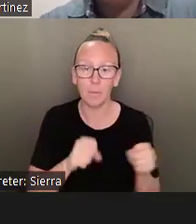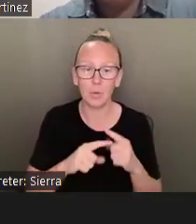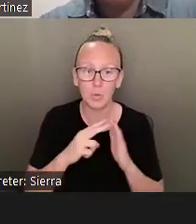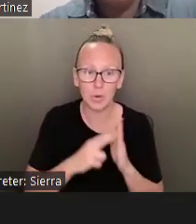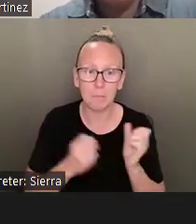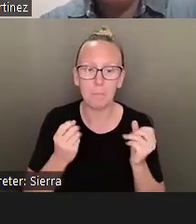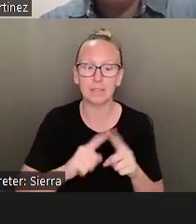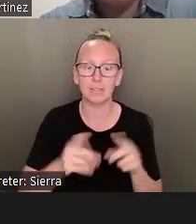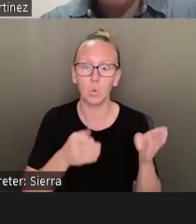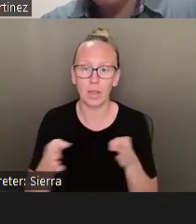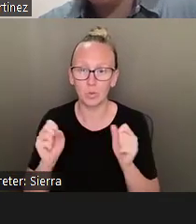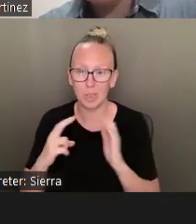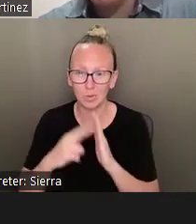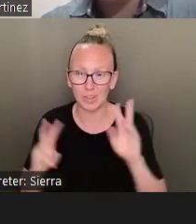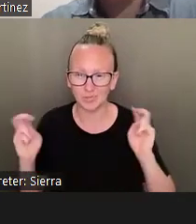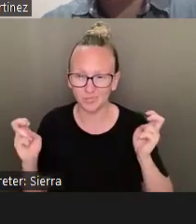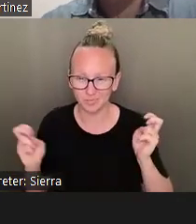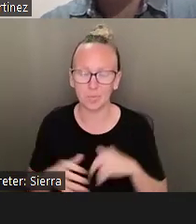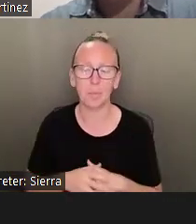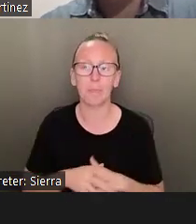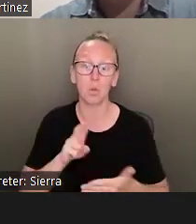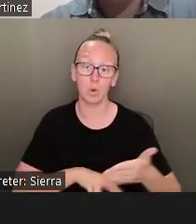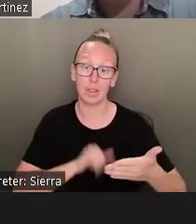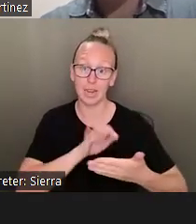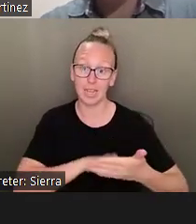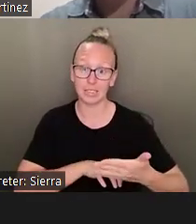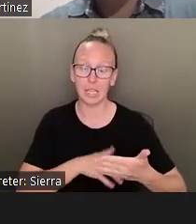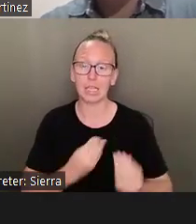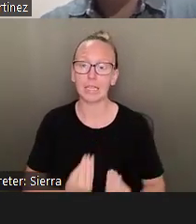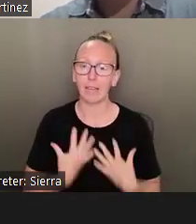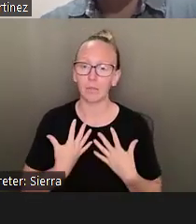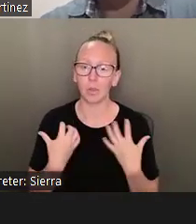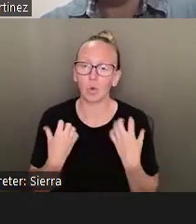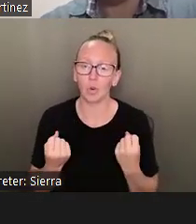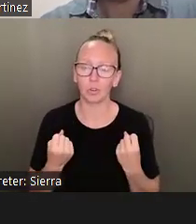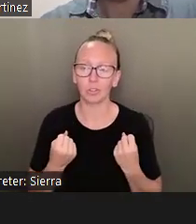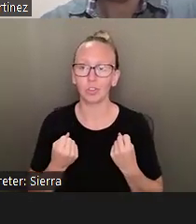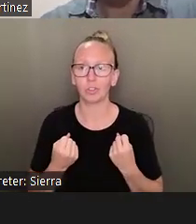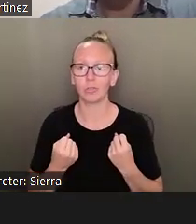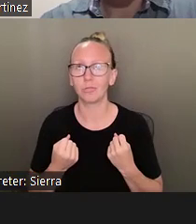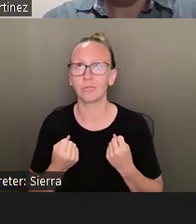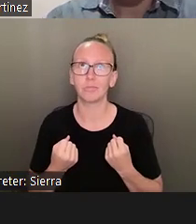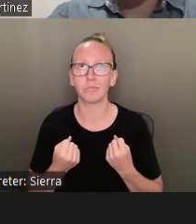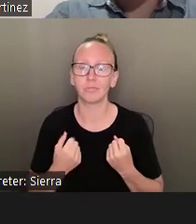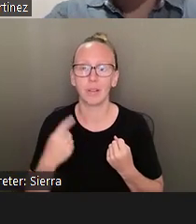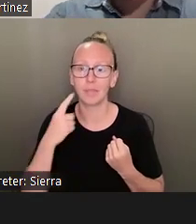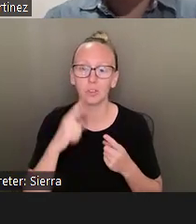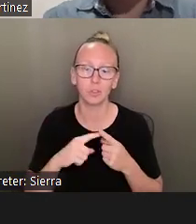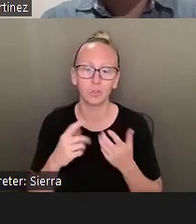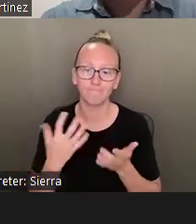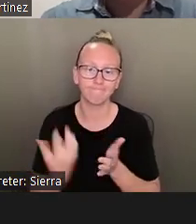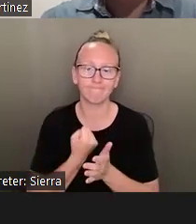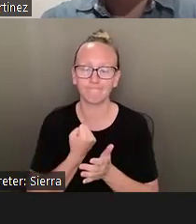And I don't know, reading that essay gave me courage, I think, to take the reading of